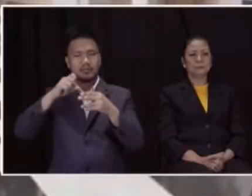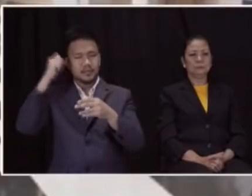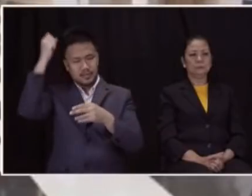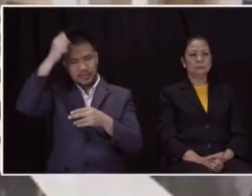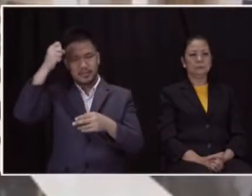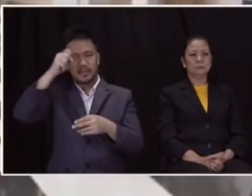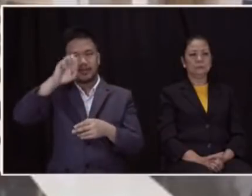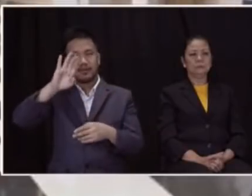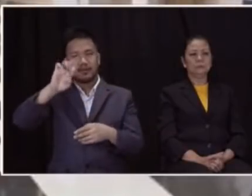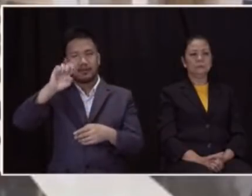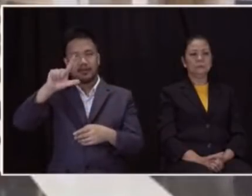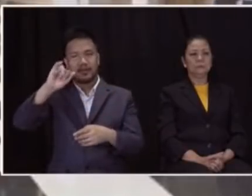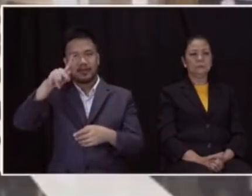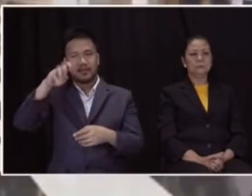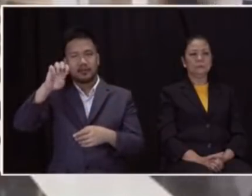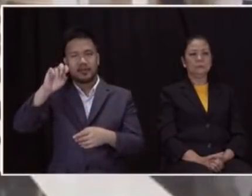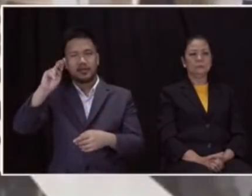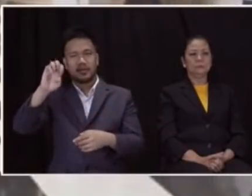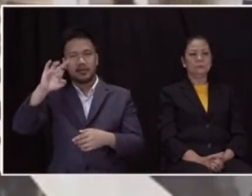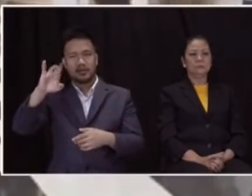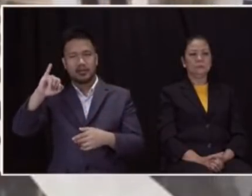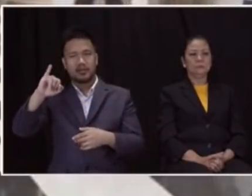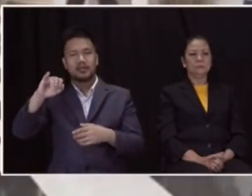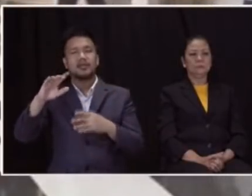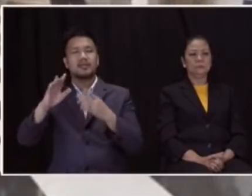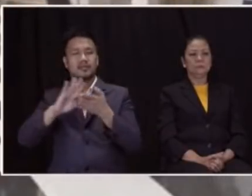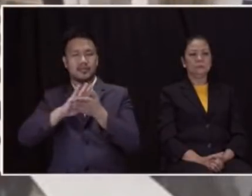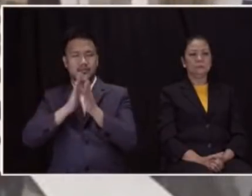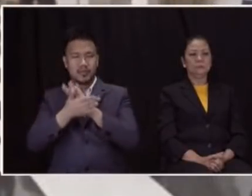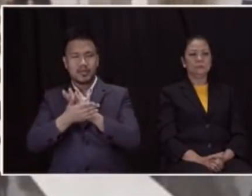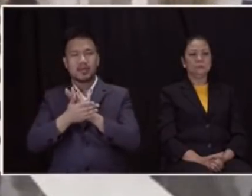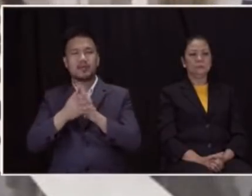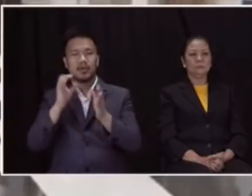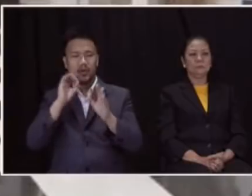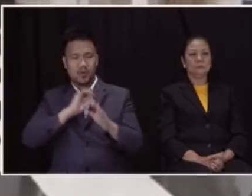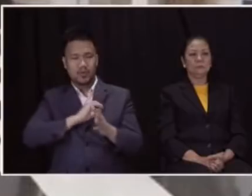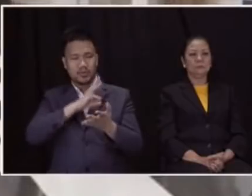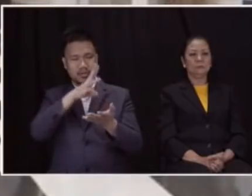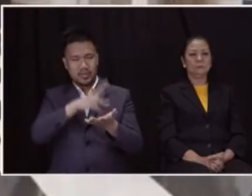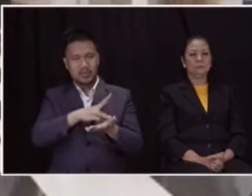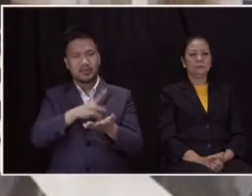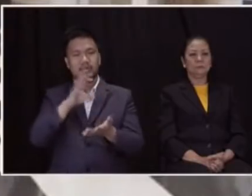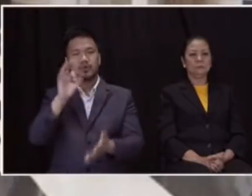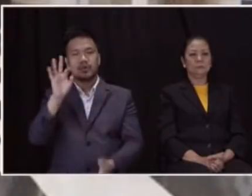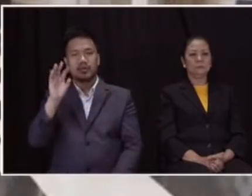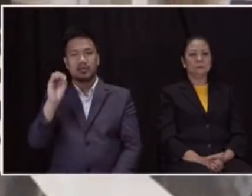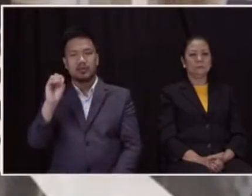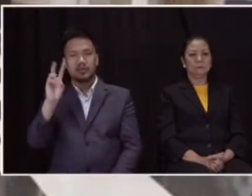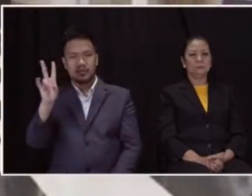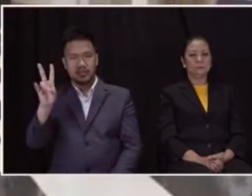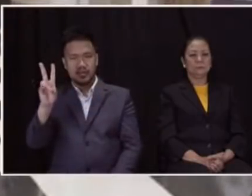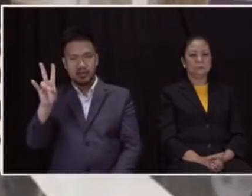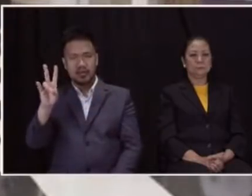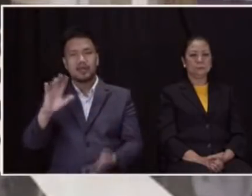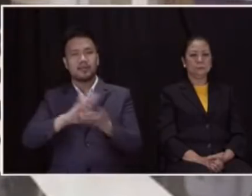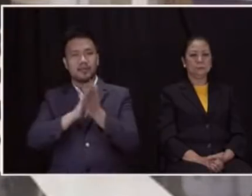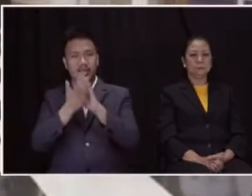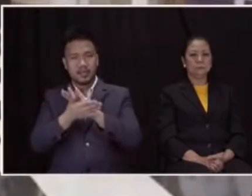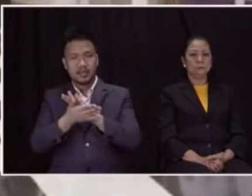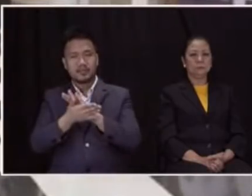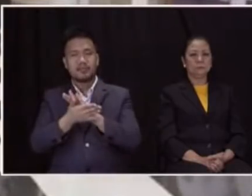an independent municipality in 1907 and was renamed Mandaluyong. In 1994, it